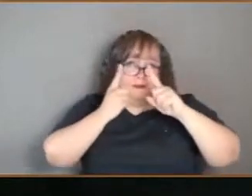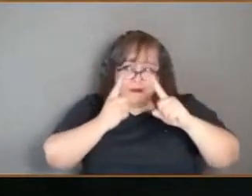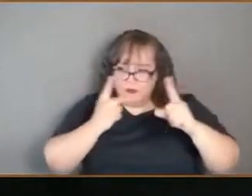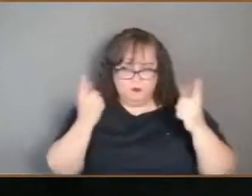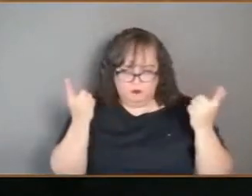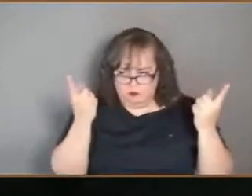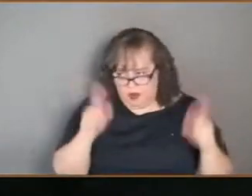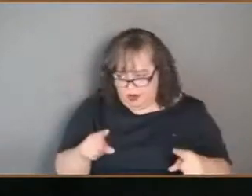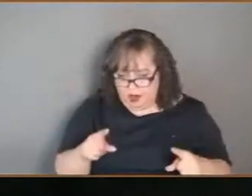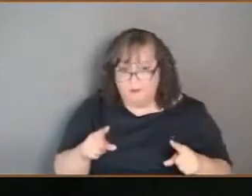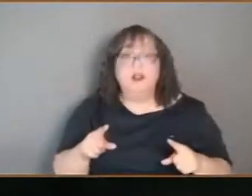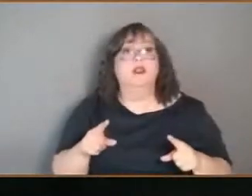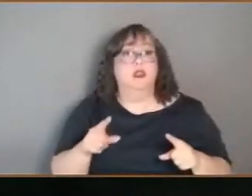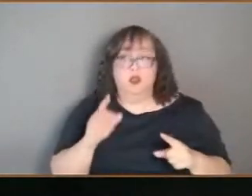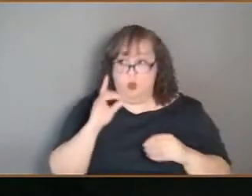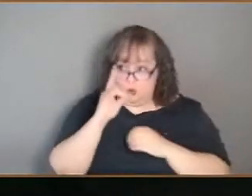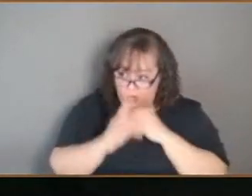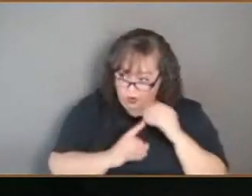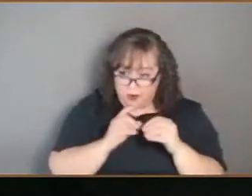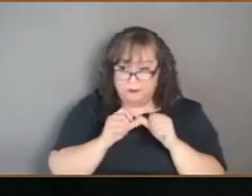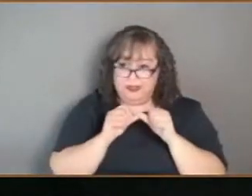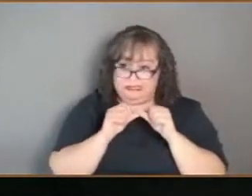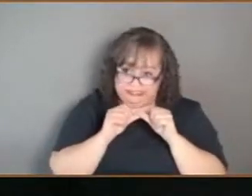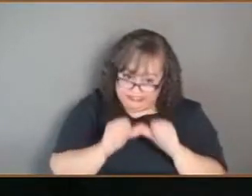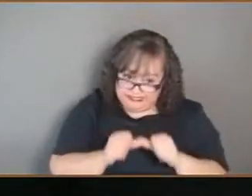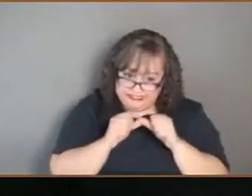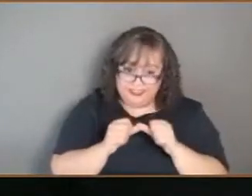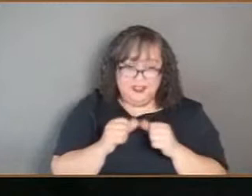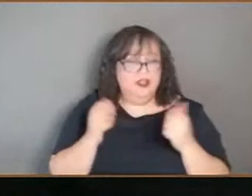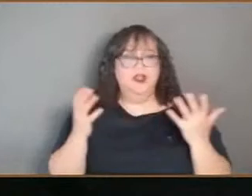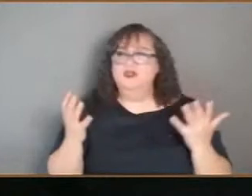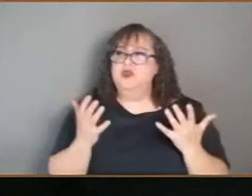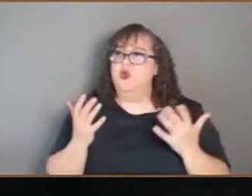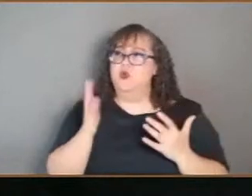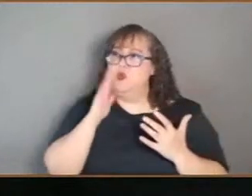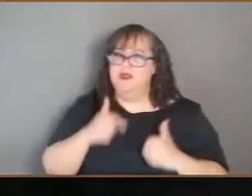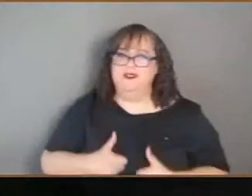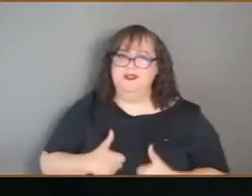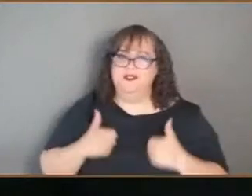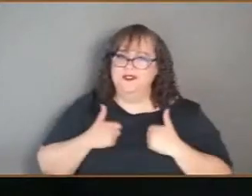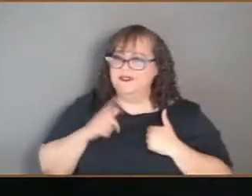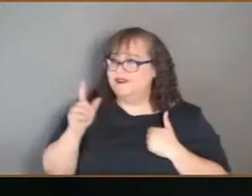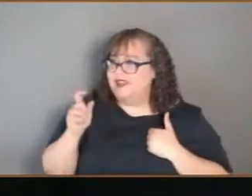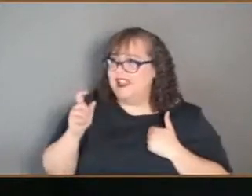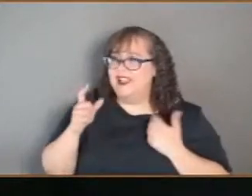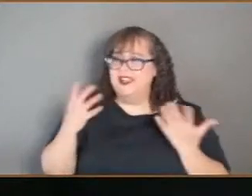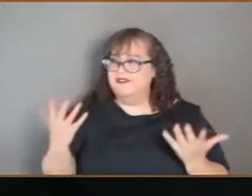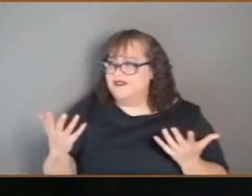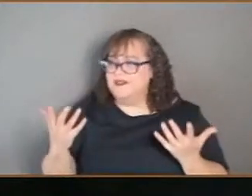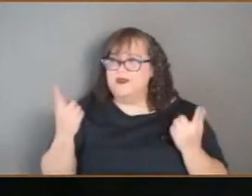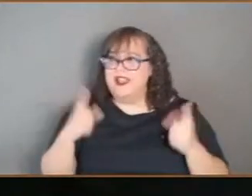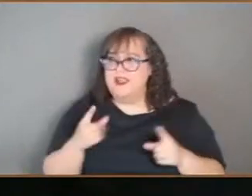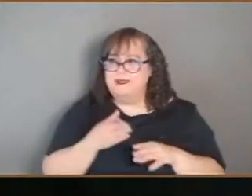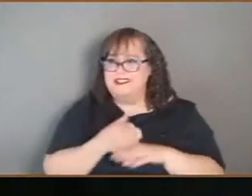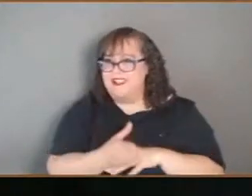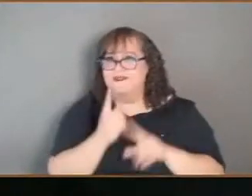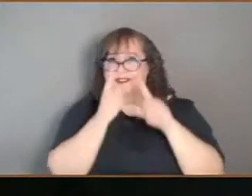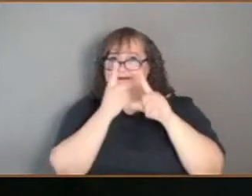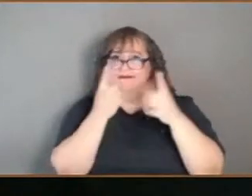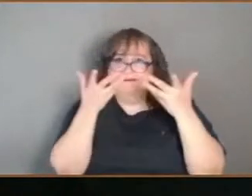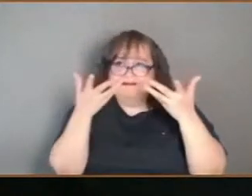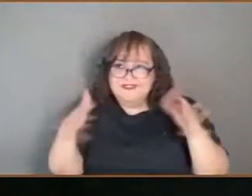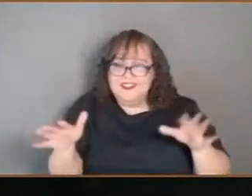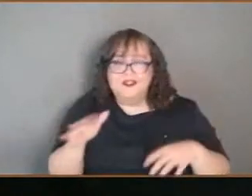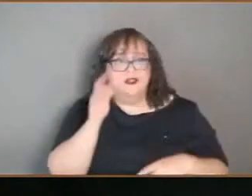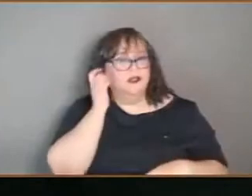to survive. Is there any other insight you can tell us about what maybe could happen after the nominal mission? Yeah, it's very interesting. The engineers